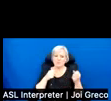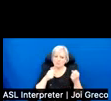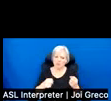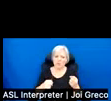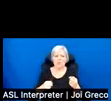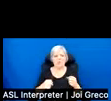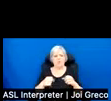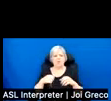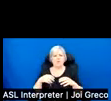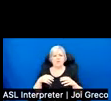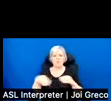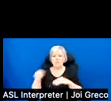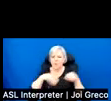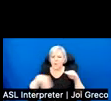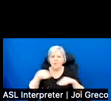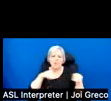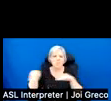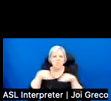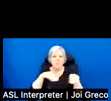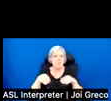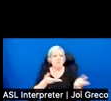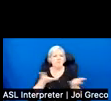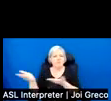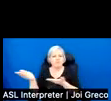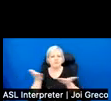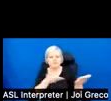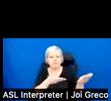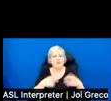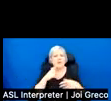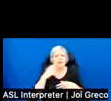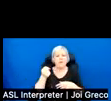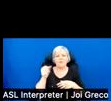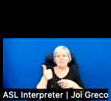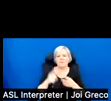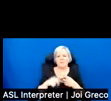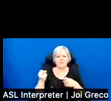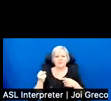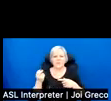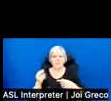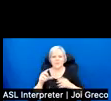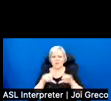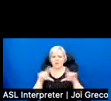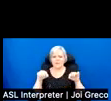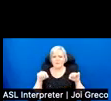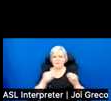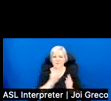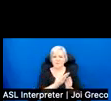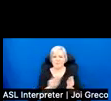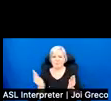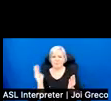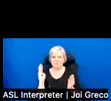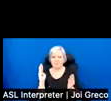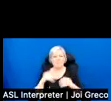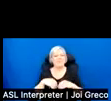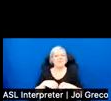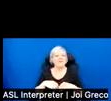non-obtrusive, portable, include a simplistic ergonomic design, and hold 10 to 12 playing cards. So existing solutions